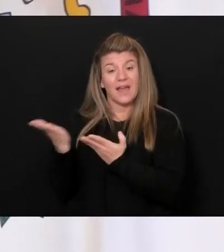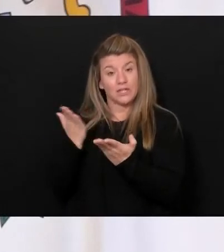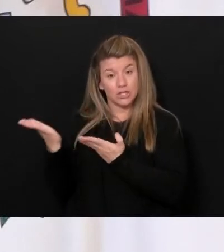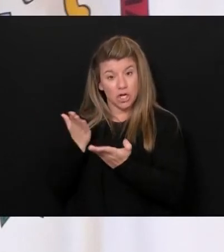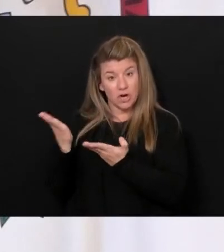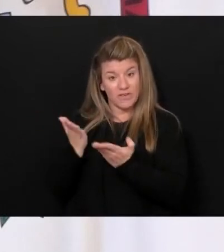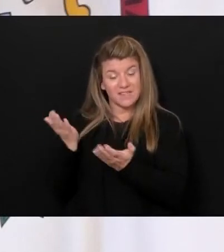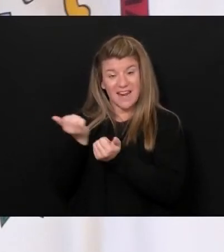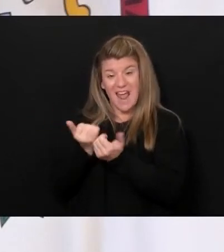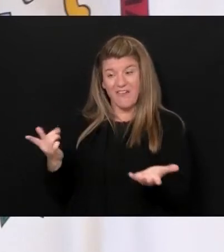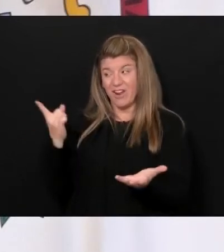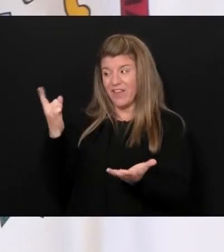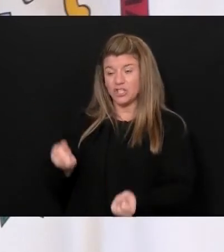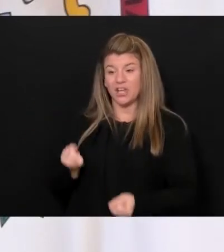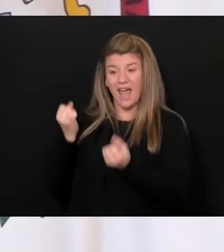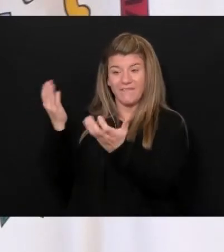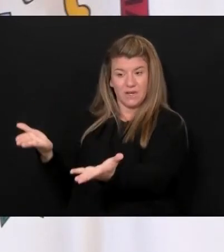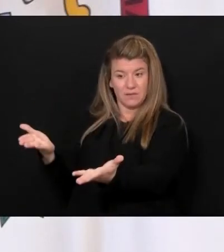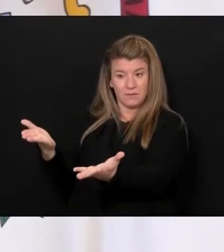and all that she gave.